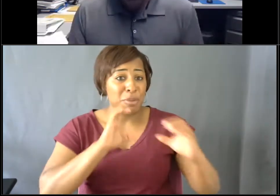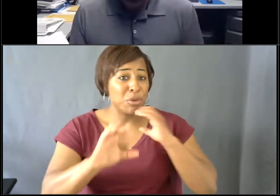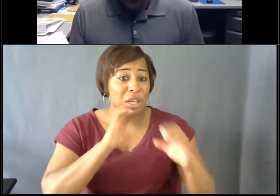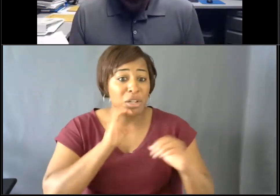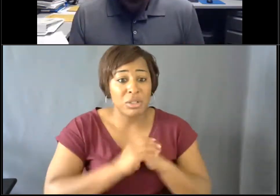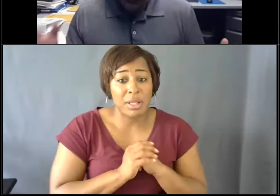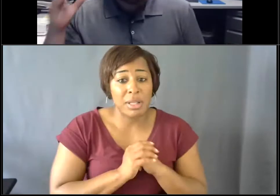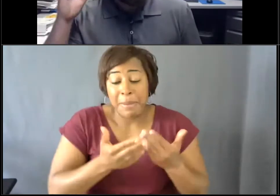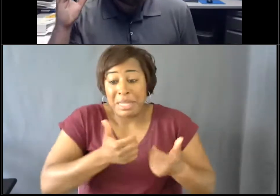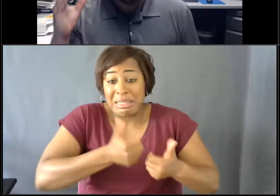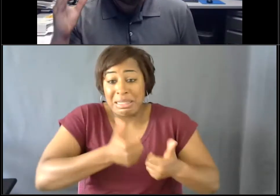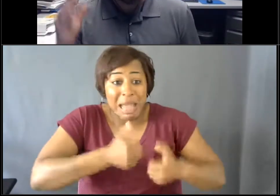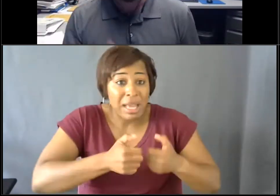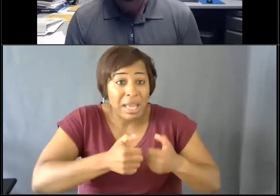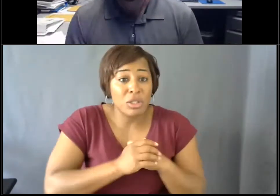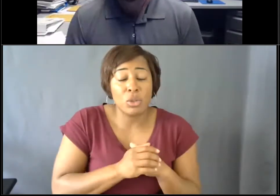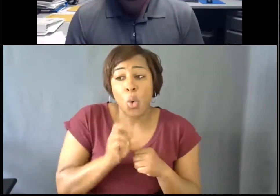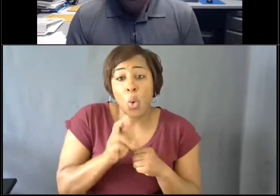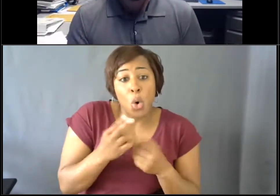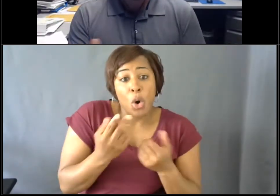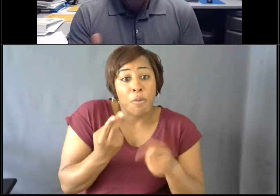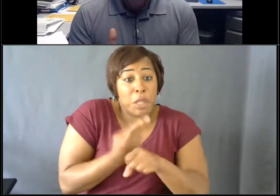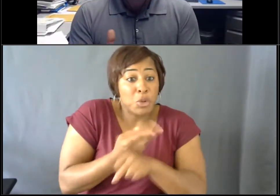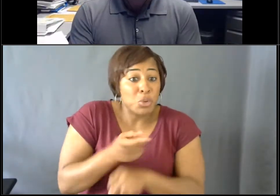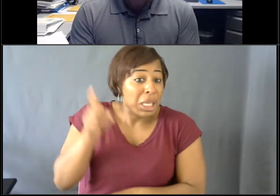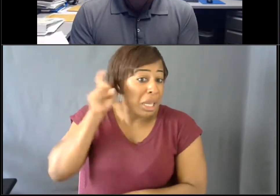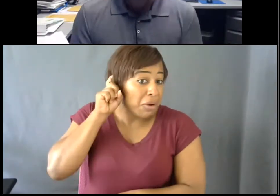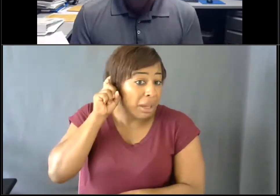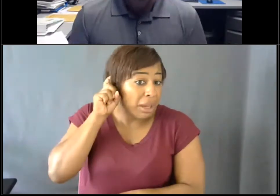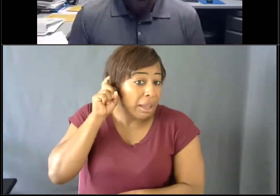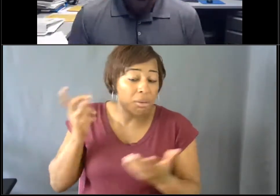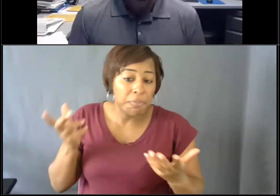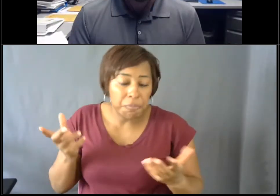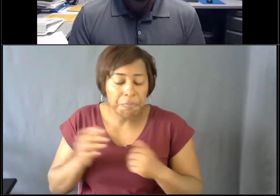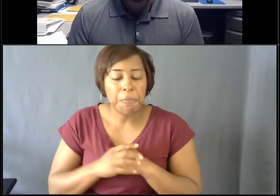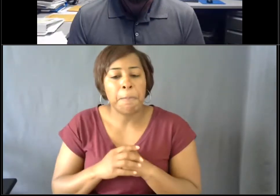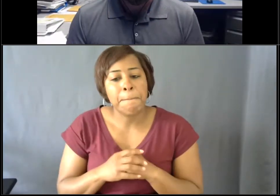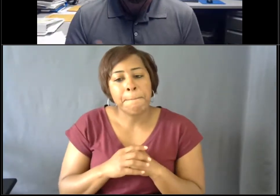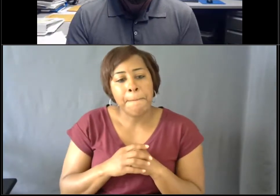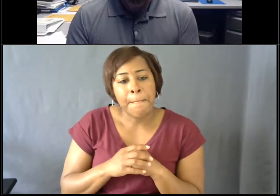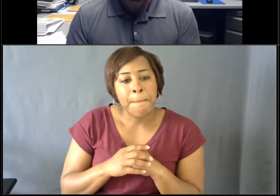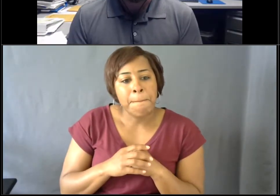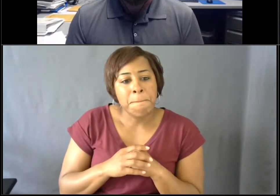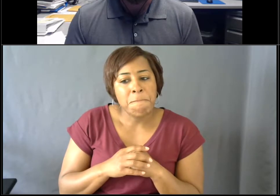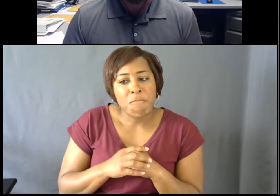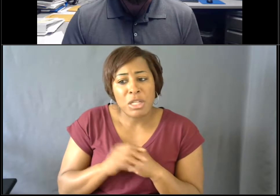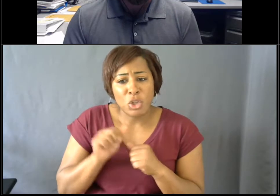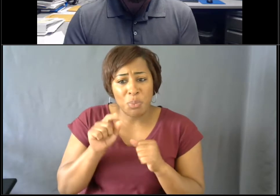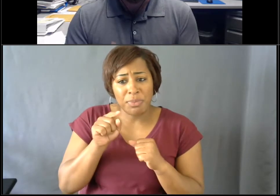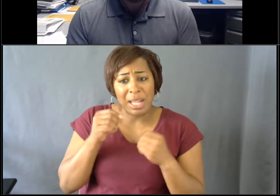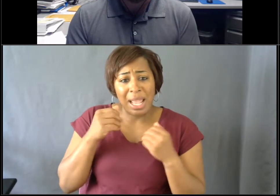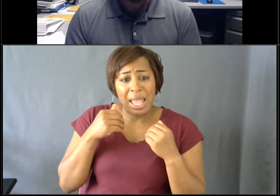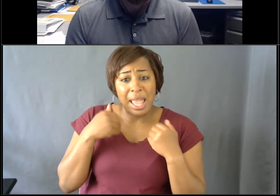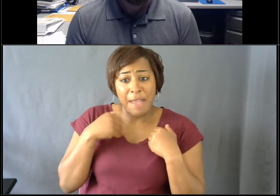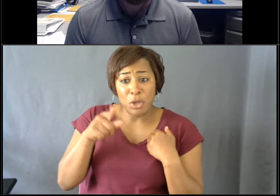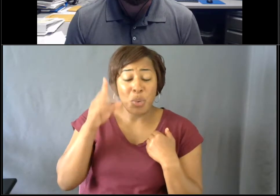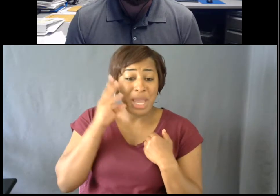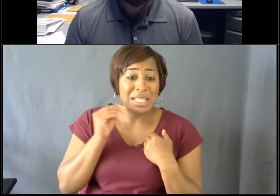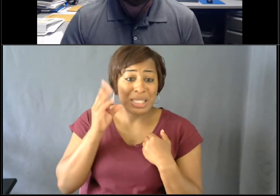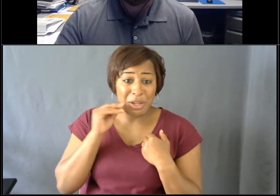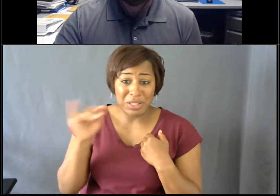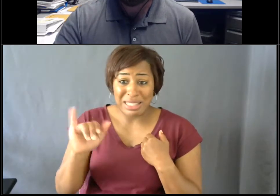just still utilizing hearing with something like a hearing aid. So have you experienced that, pursuing and engaging the blind and low vision